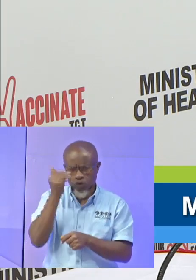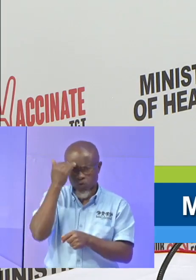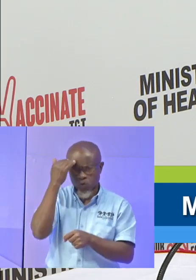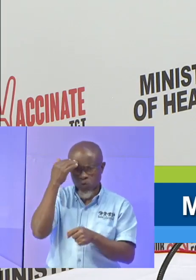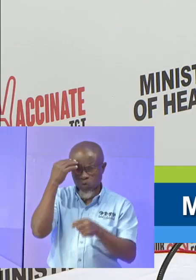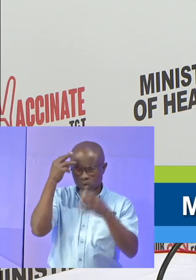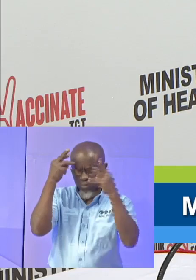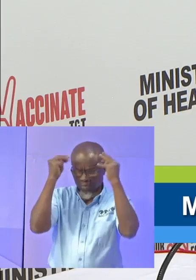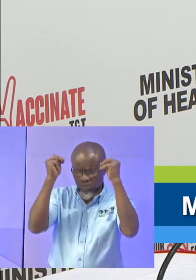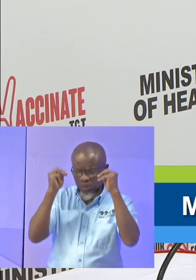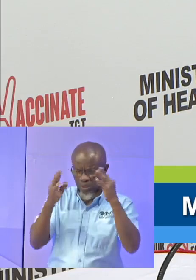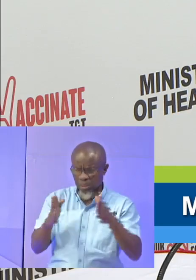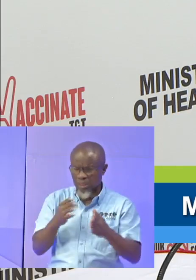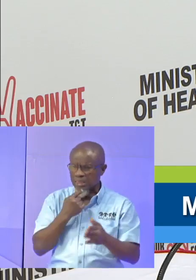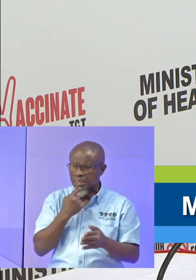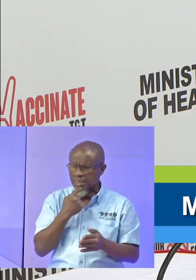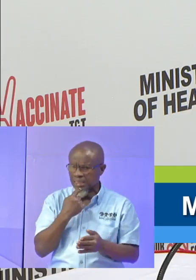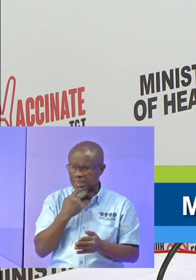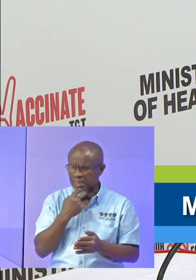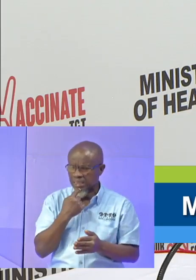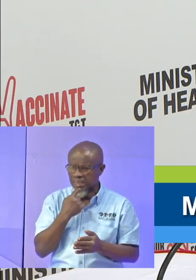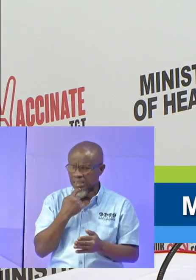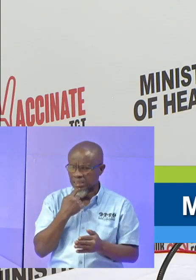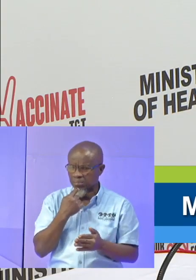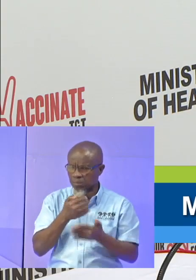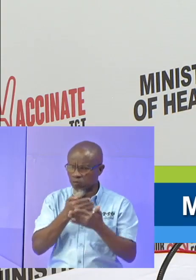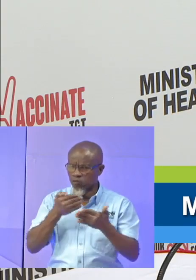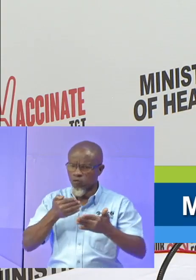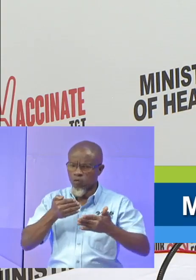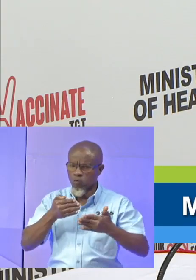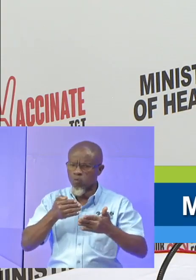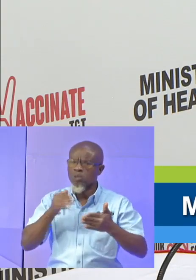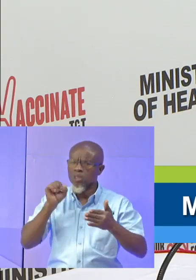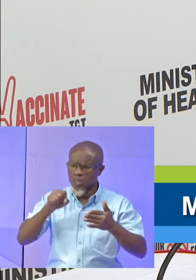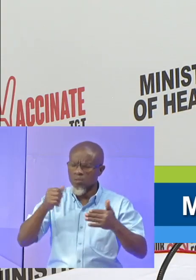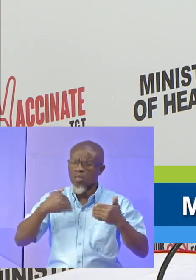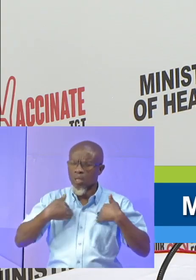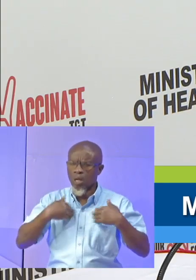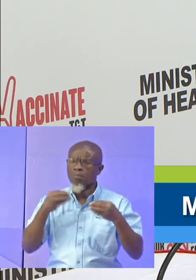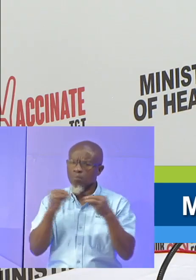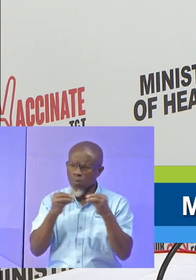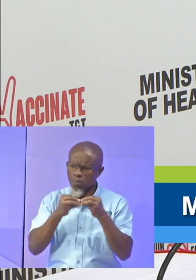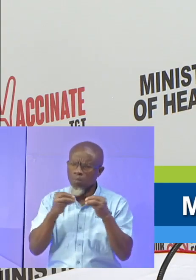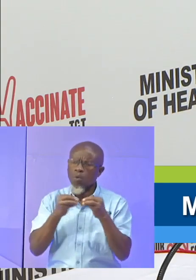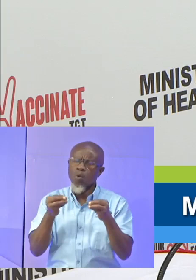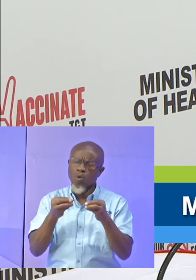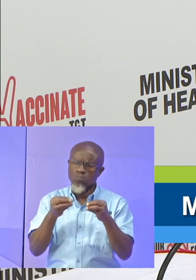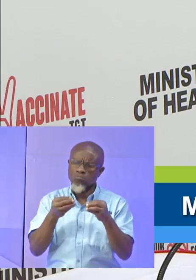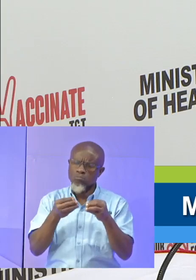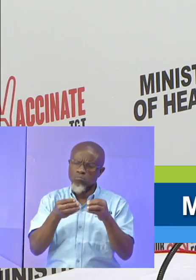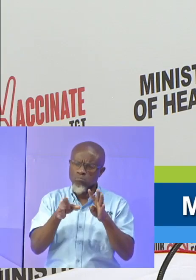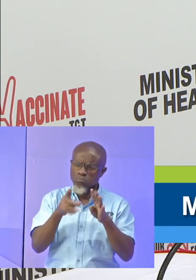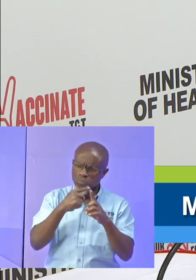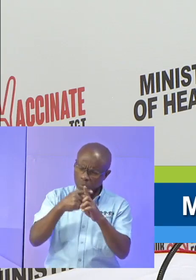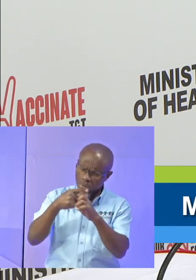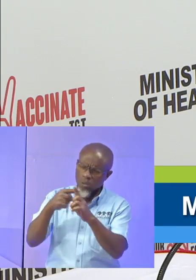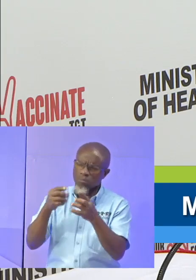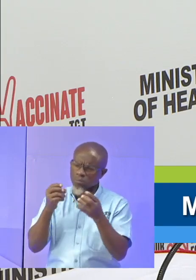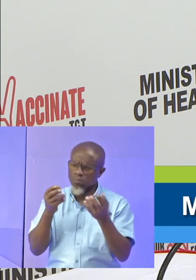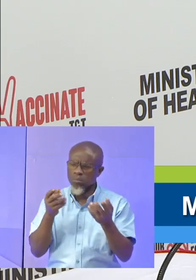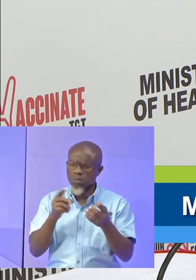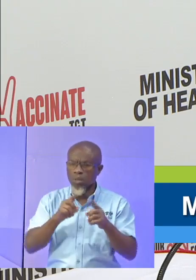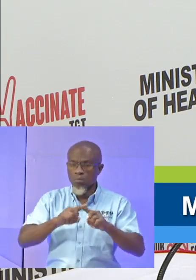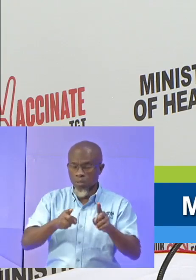stated, in terms of although we have more cases, we have lower hospitalization levels, and I was asking, apart